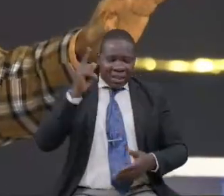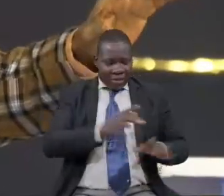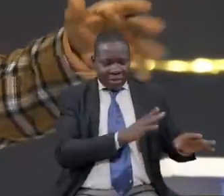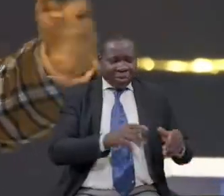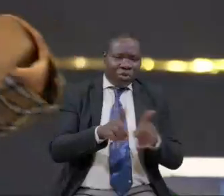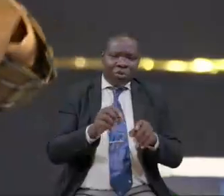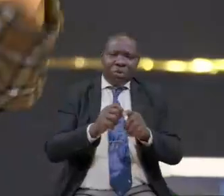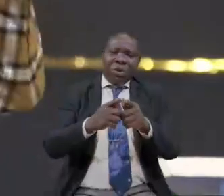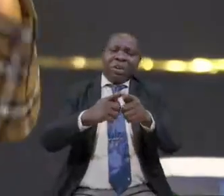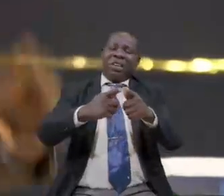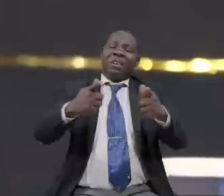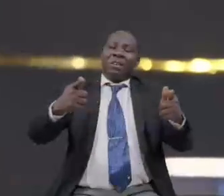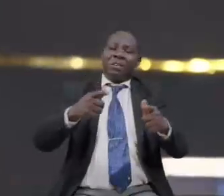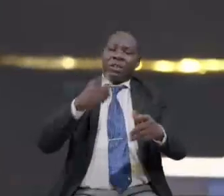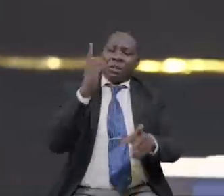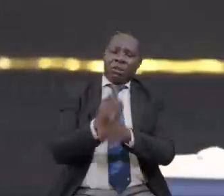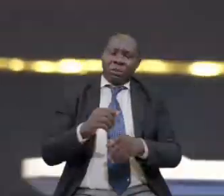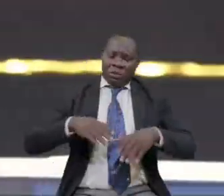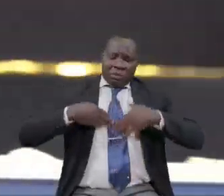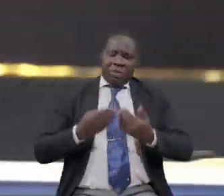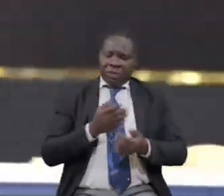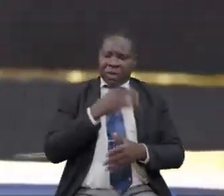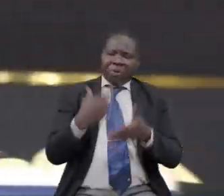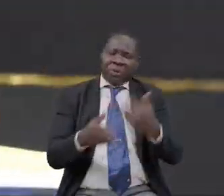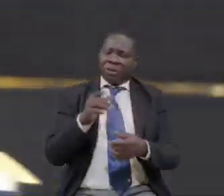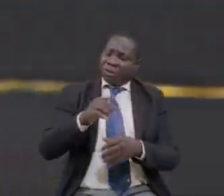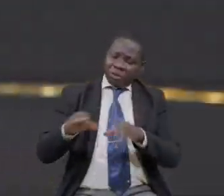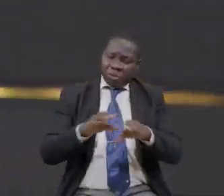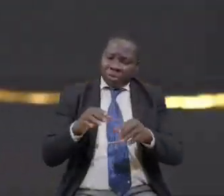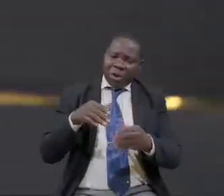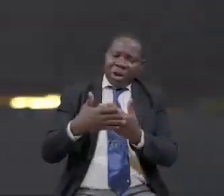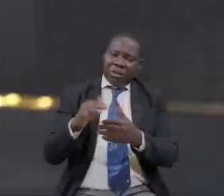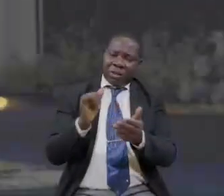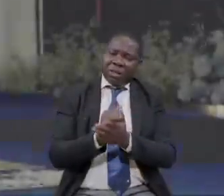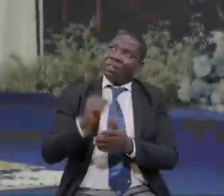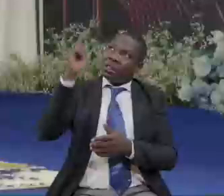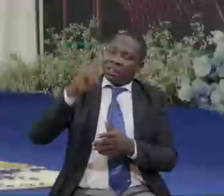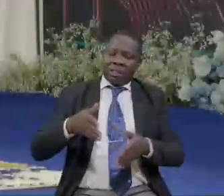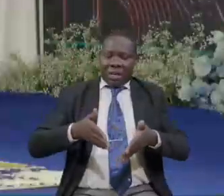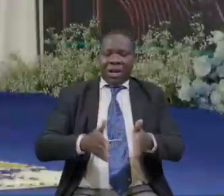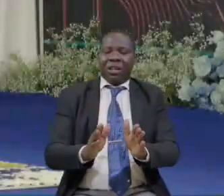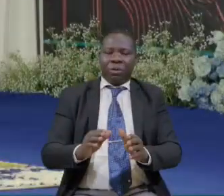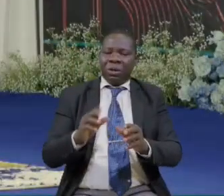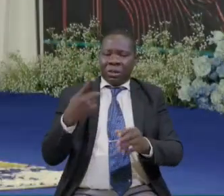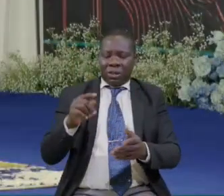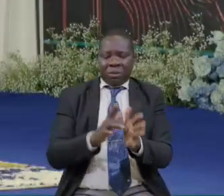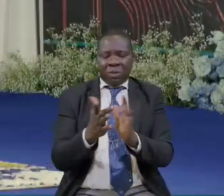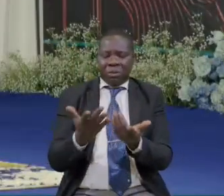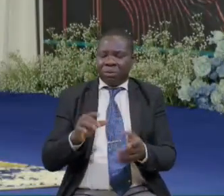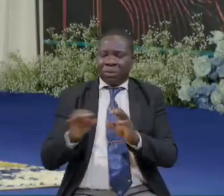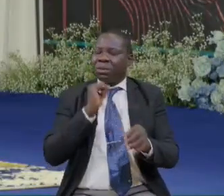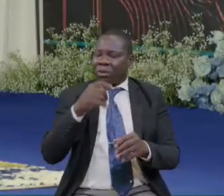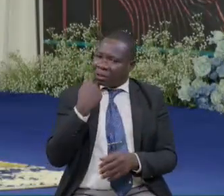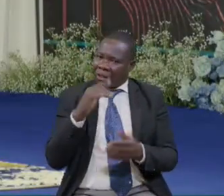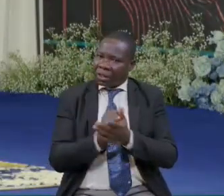do after that, he condones. The Bible does not say that. You confess, you forsake, and